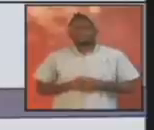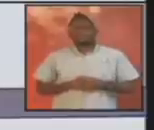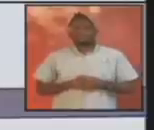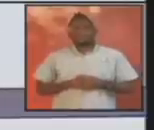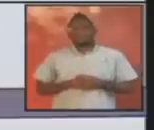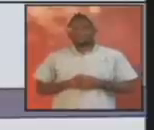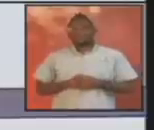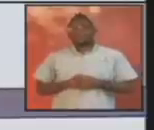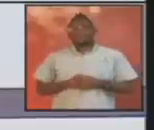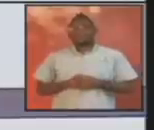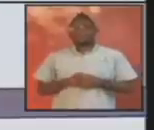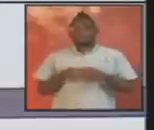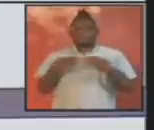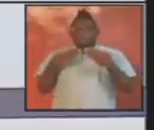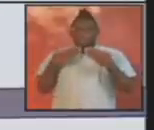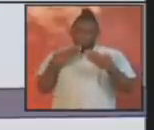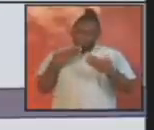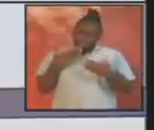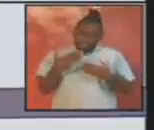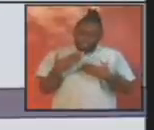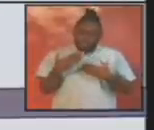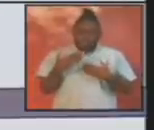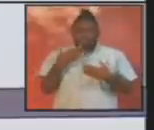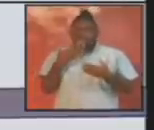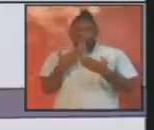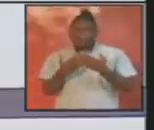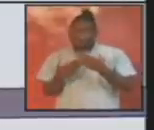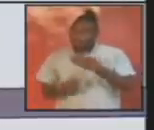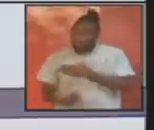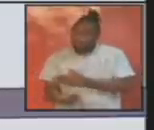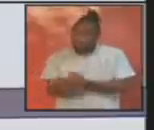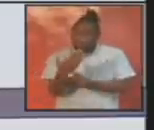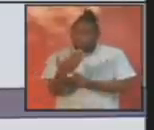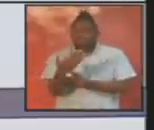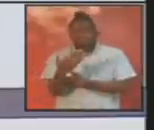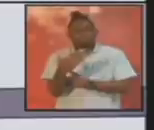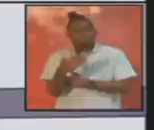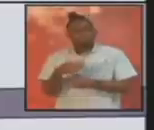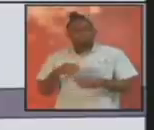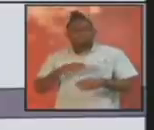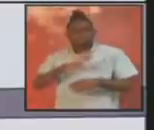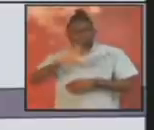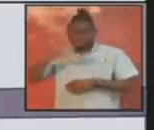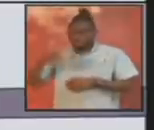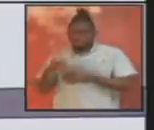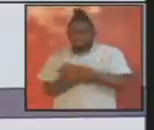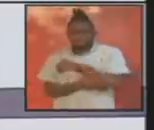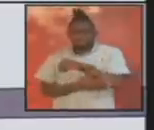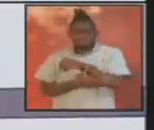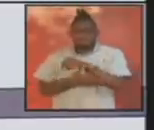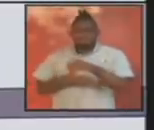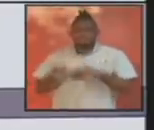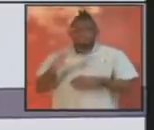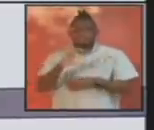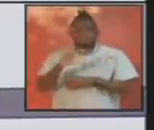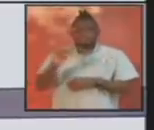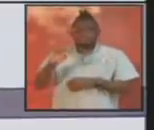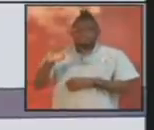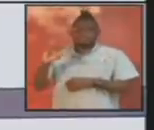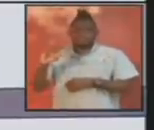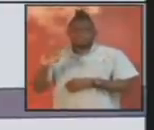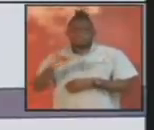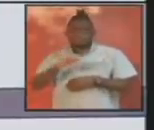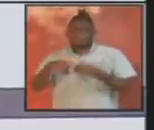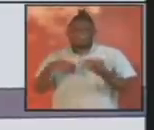Thank you, Ms. Alcantara. Good morning to the Honourable Minister, Amory Brown. Good morning to the CMO, members of the media, members